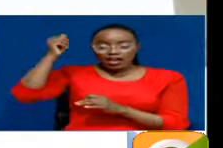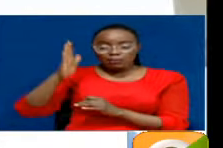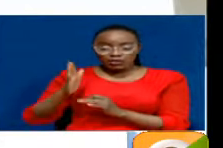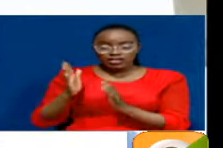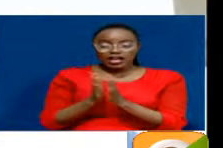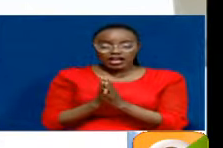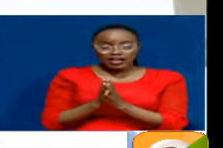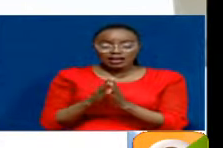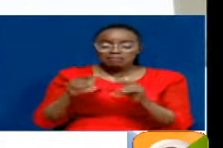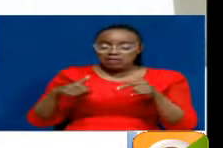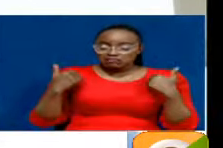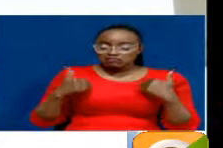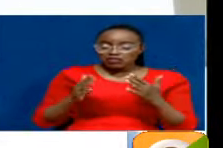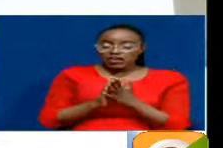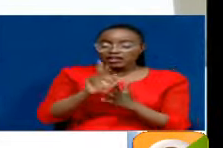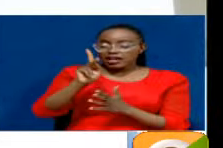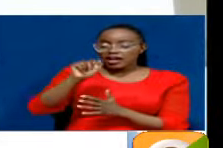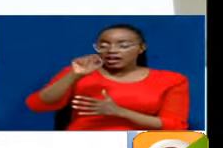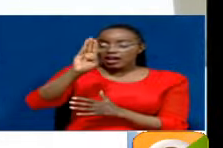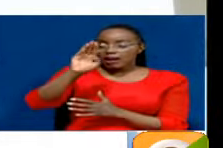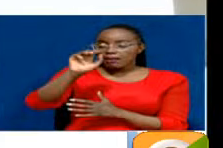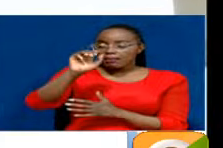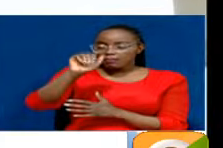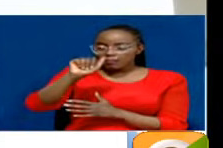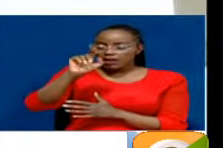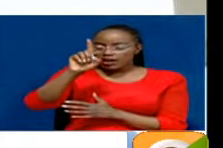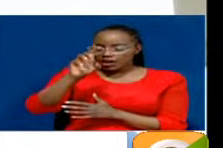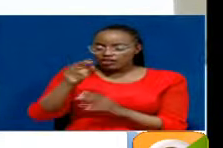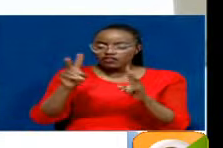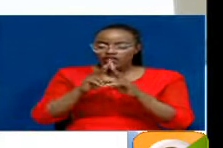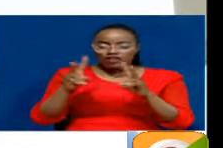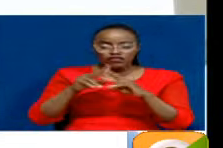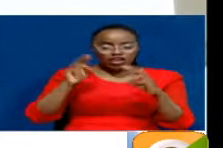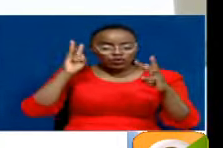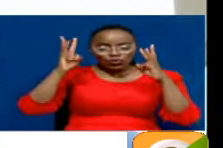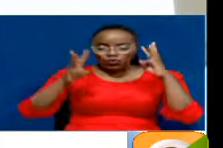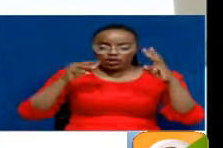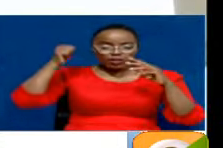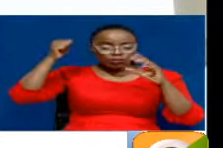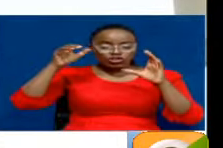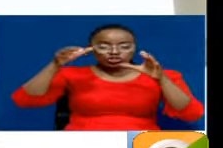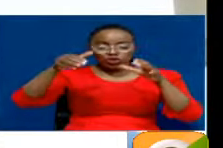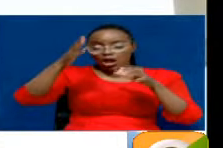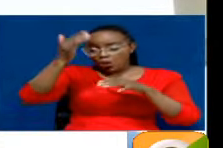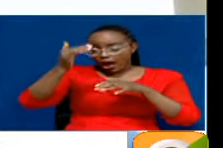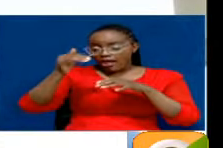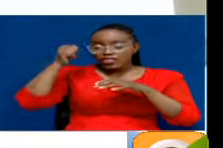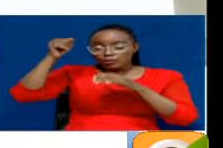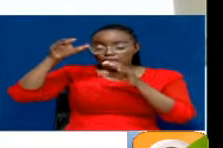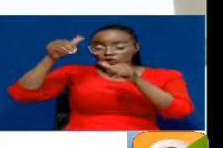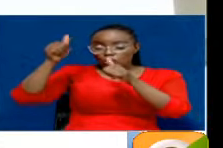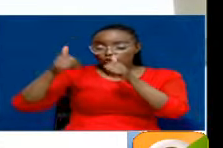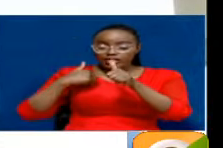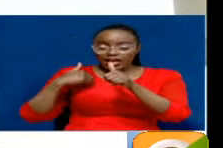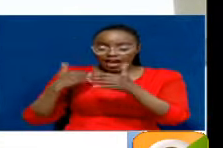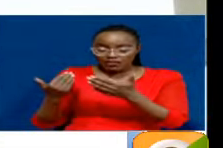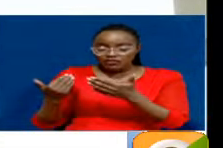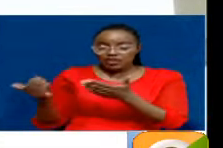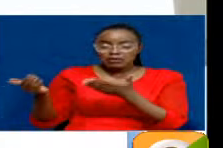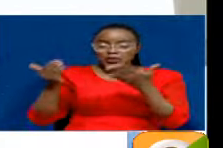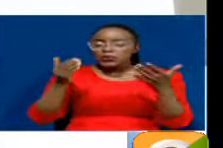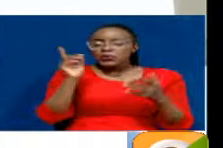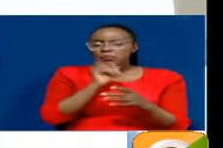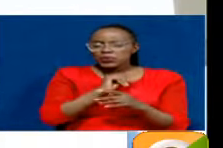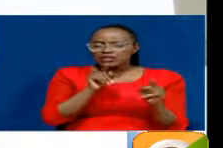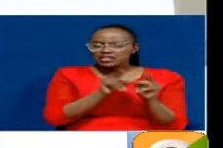politicians and myself and Kabando, I would be very, very, very worried of political parties, especially parties which come in lofty,